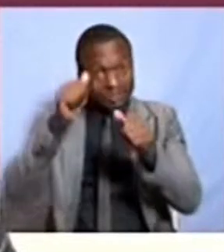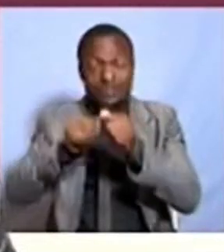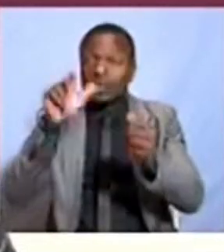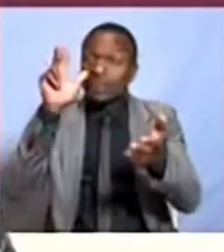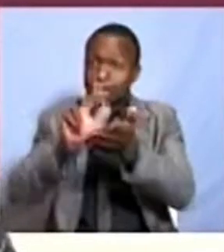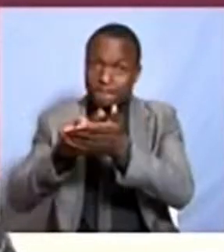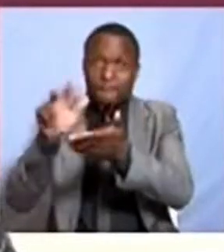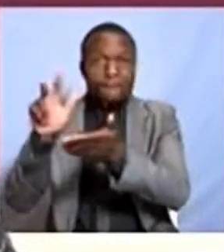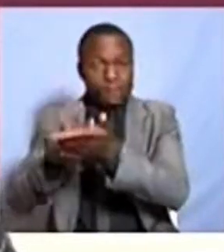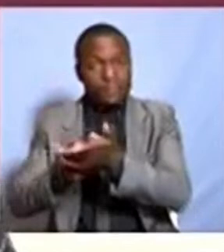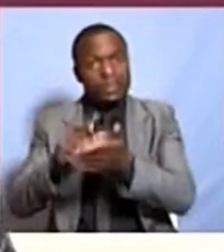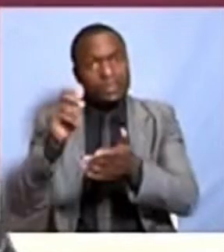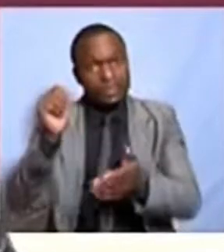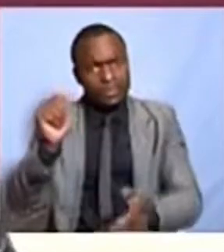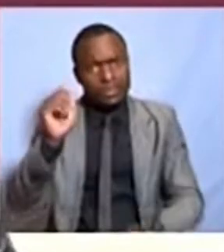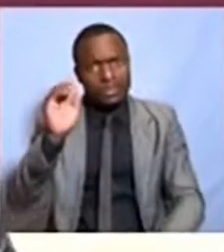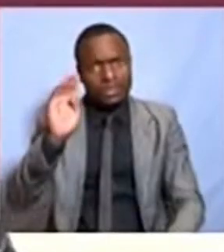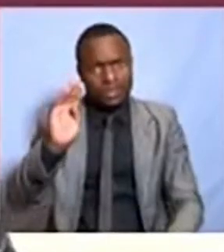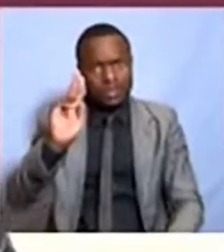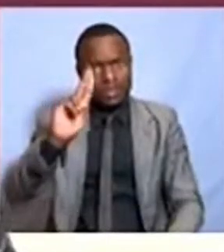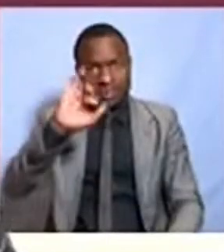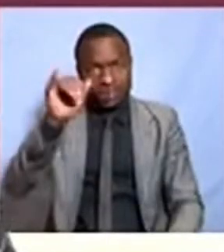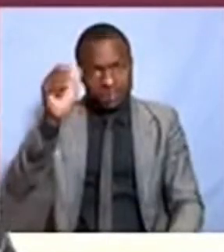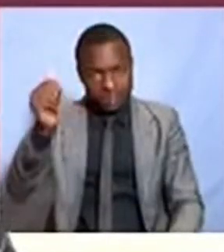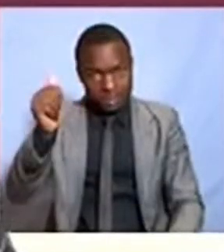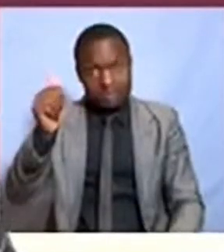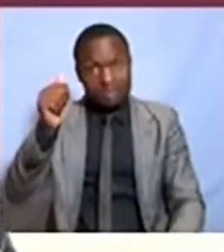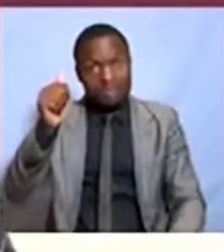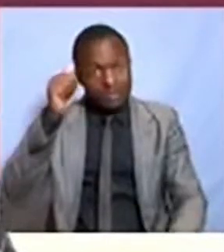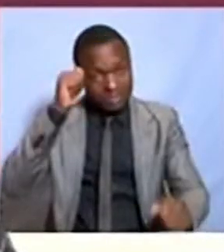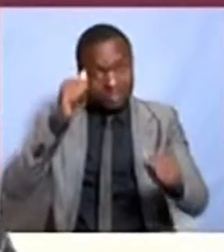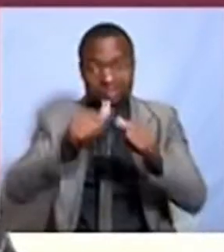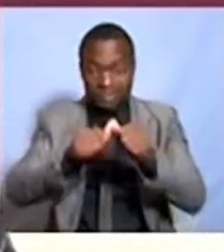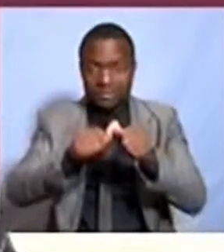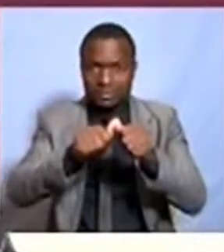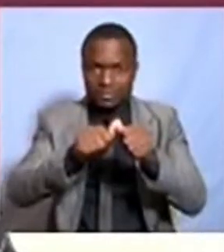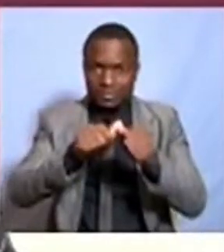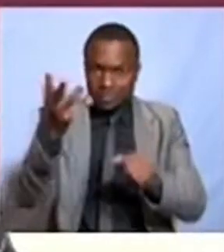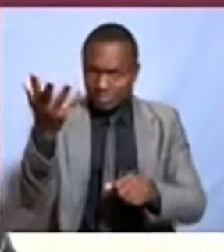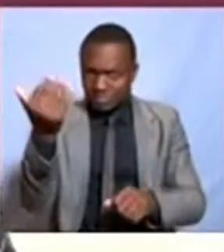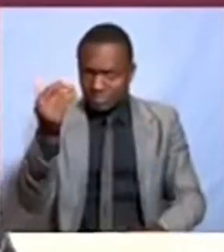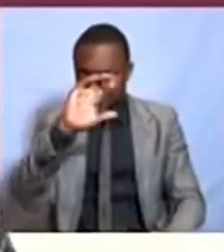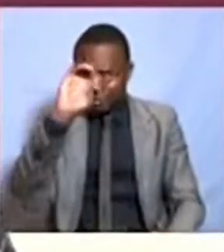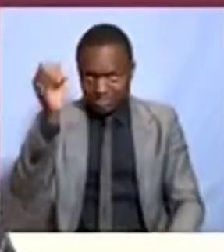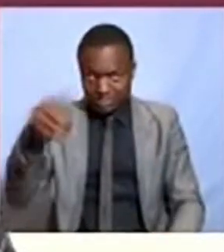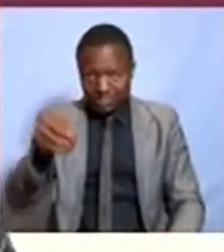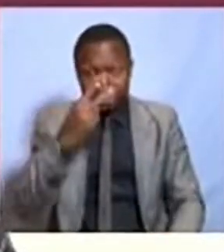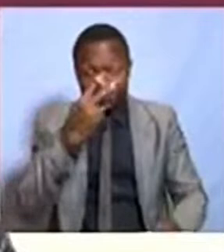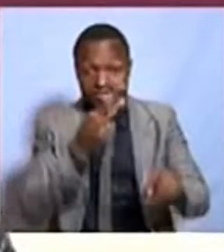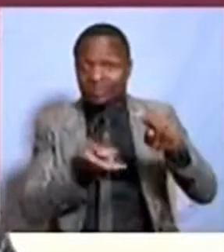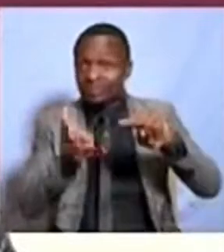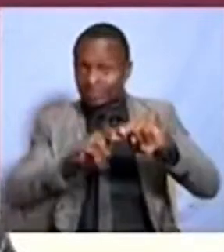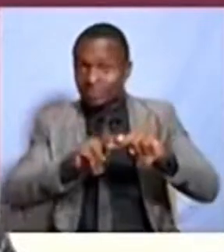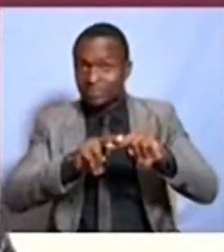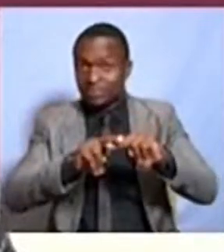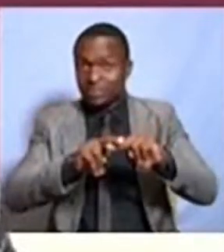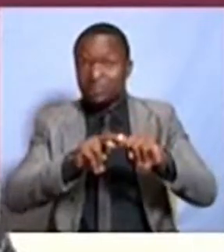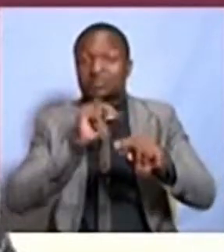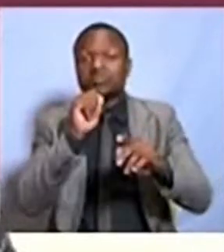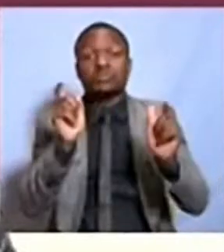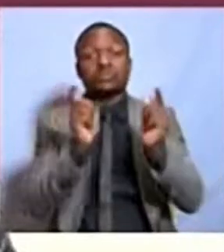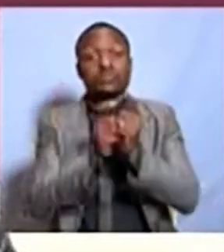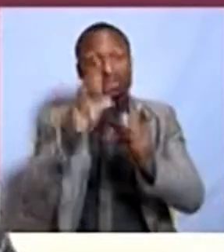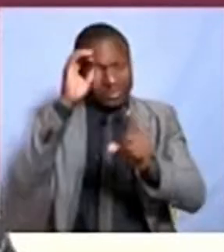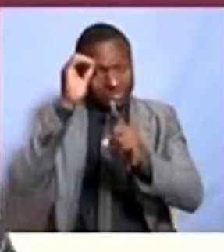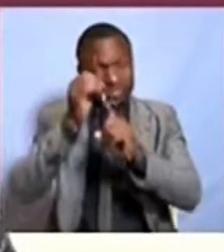the Abuja Declaration, which also sets our allocation at 15%, and we've seen an increase. Of course, we are not meeting that